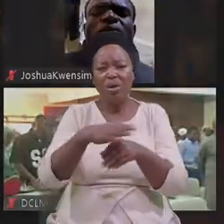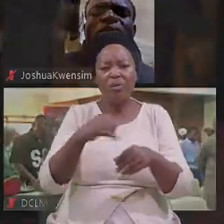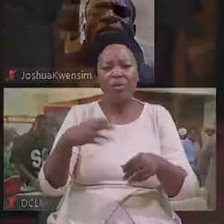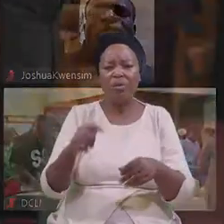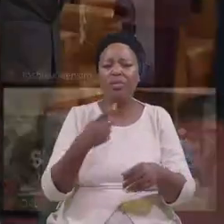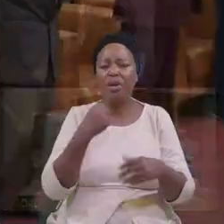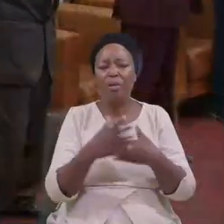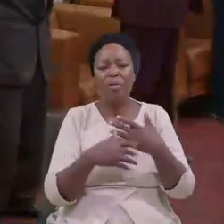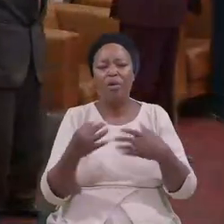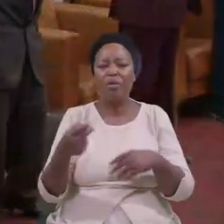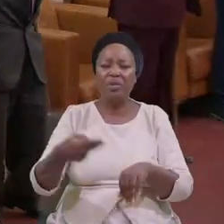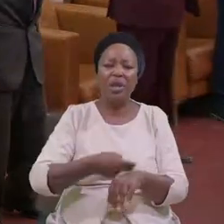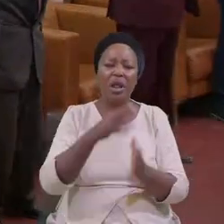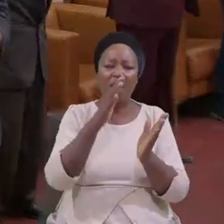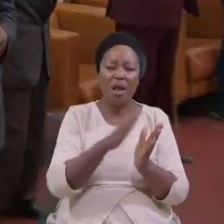the Lamb.